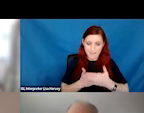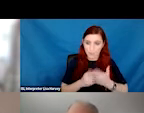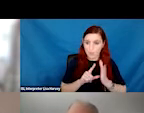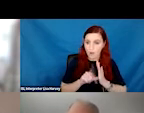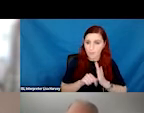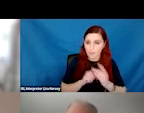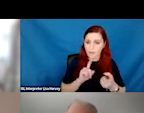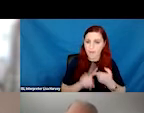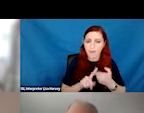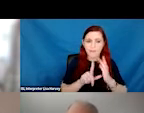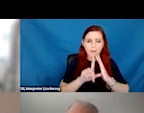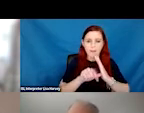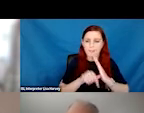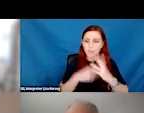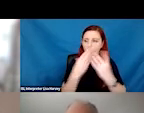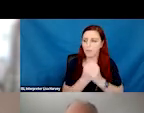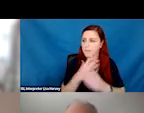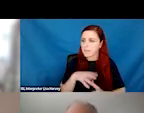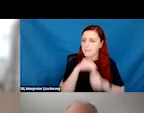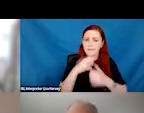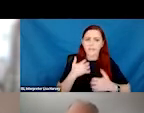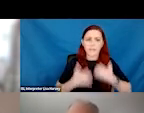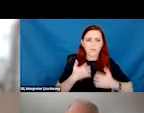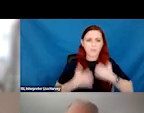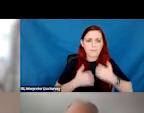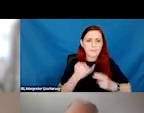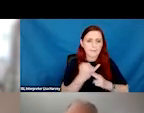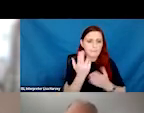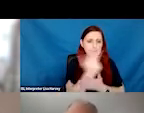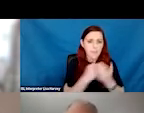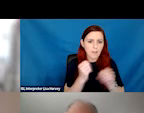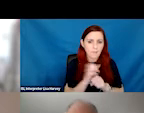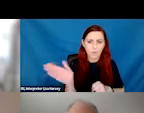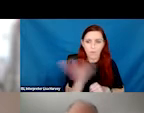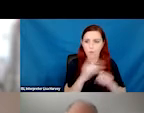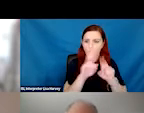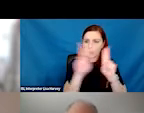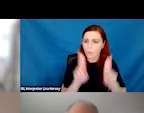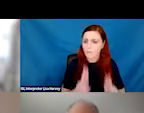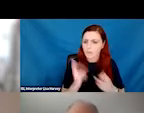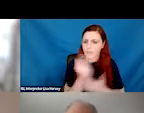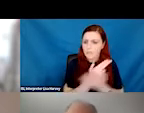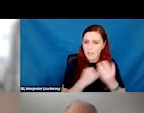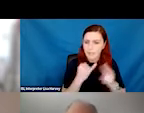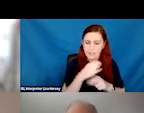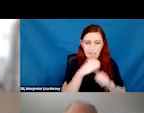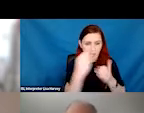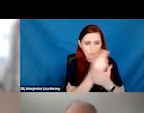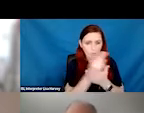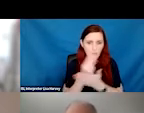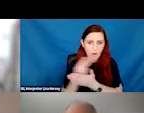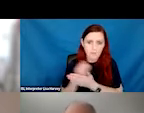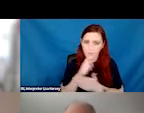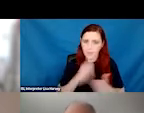and architecture with particular interest in design for all, universal design in every aspect of the lived